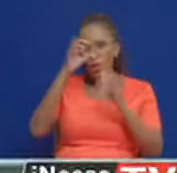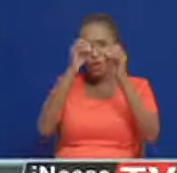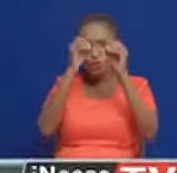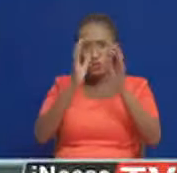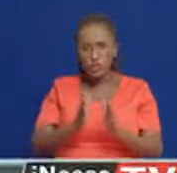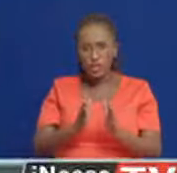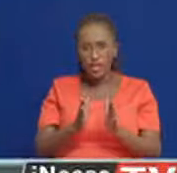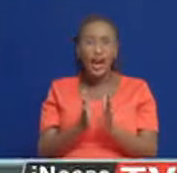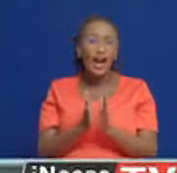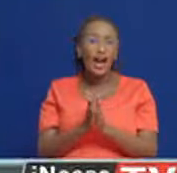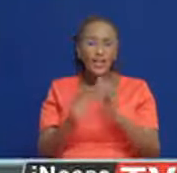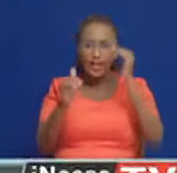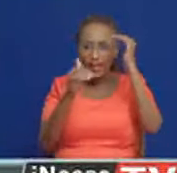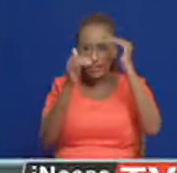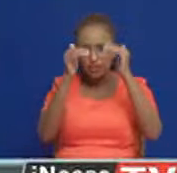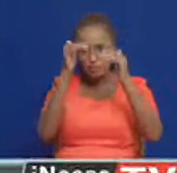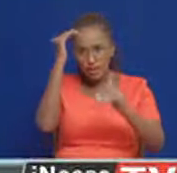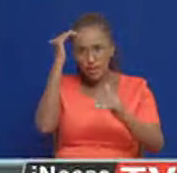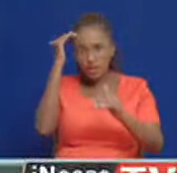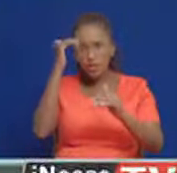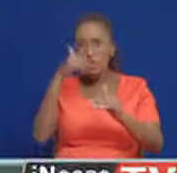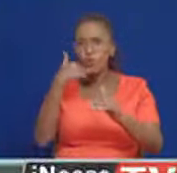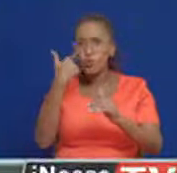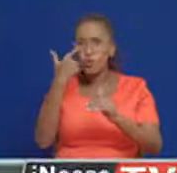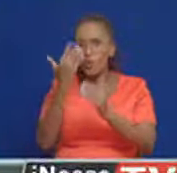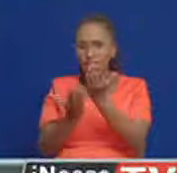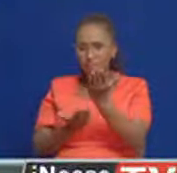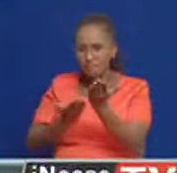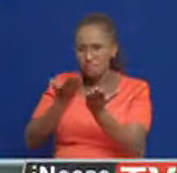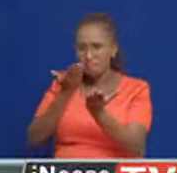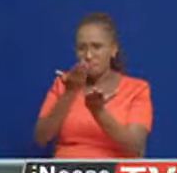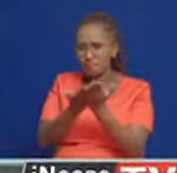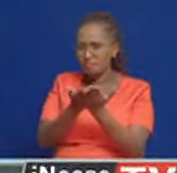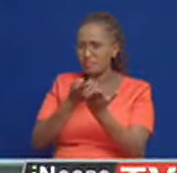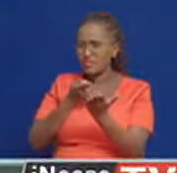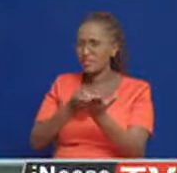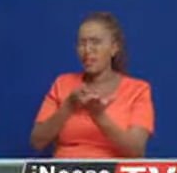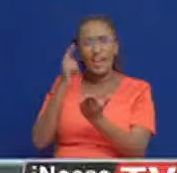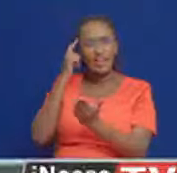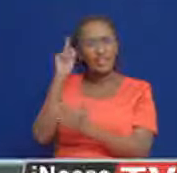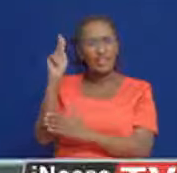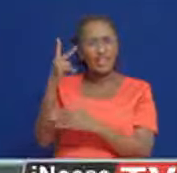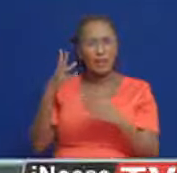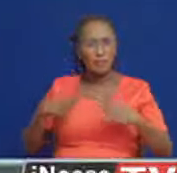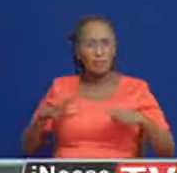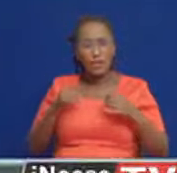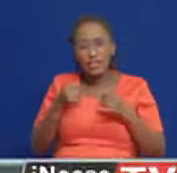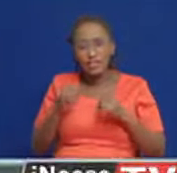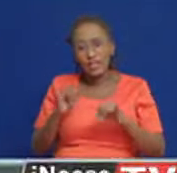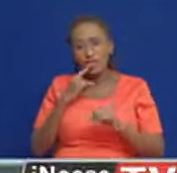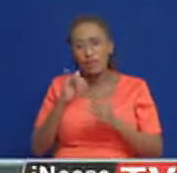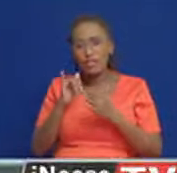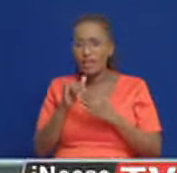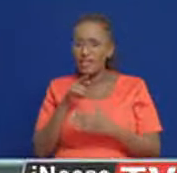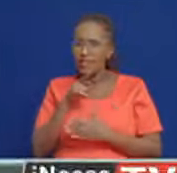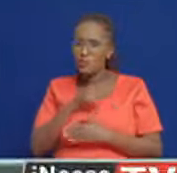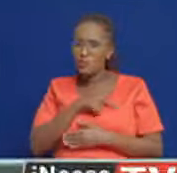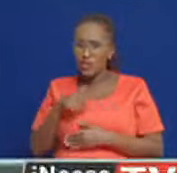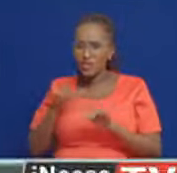and experts who came up with these proposals, I think Kenyans are trying to say, do you live in this